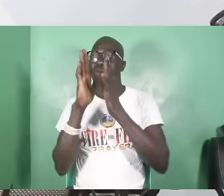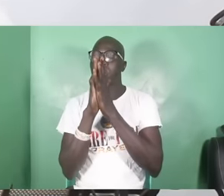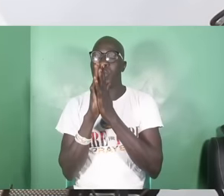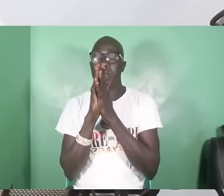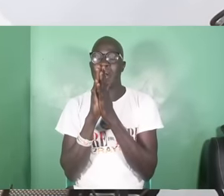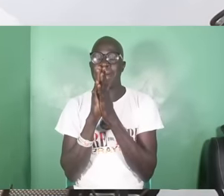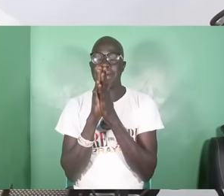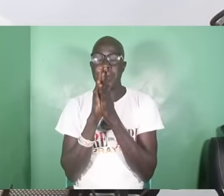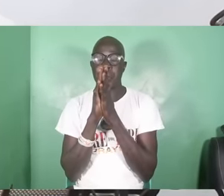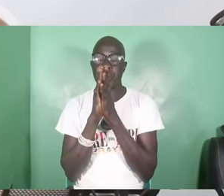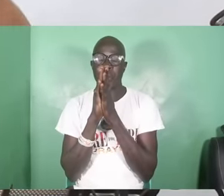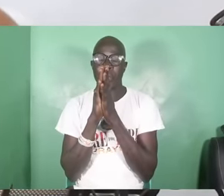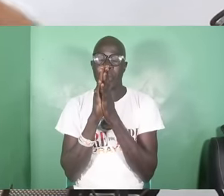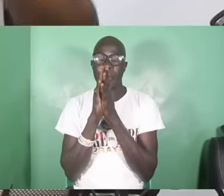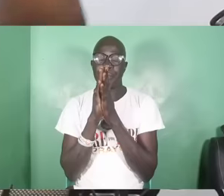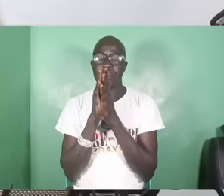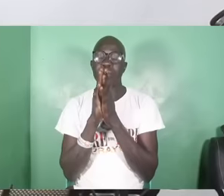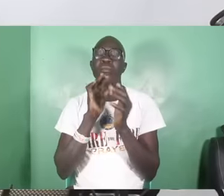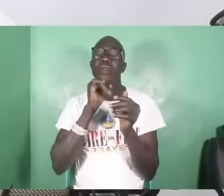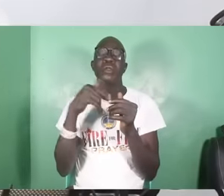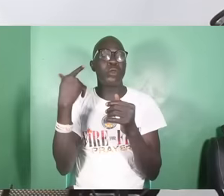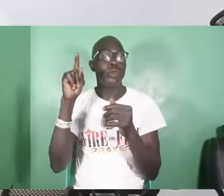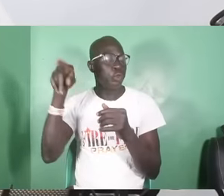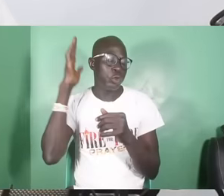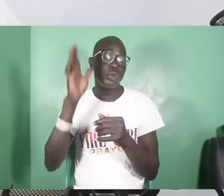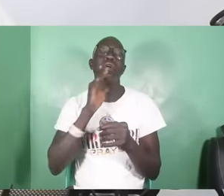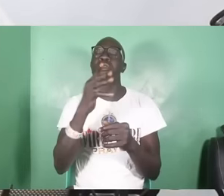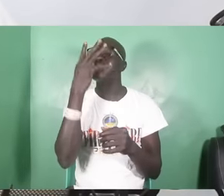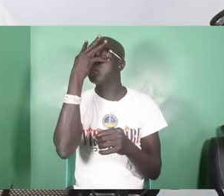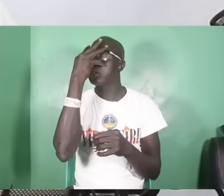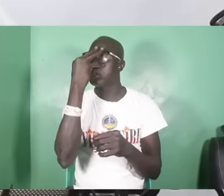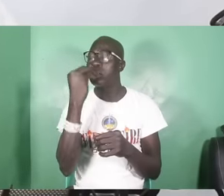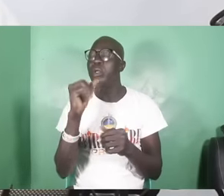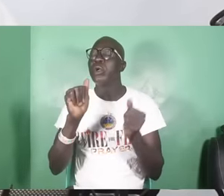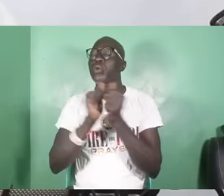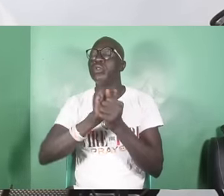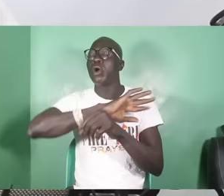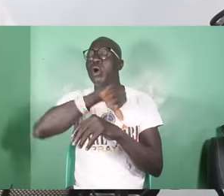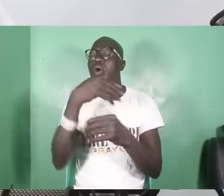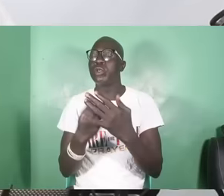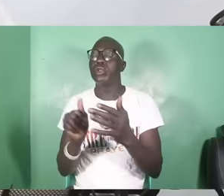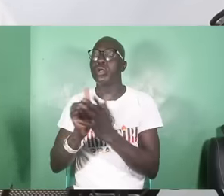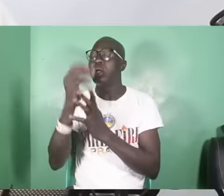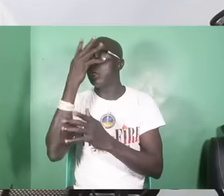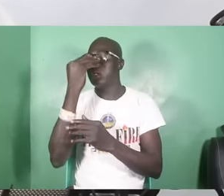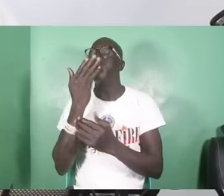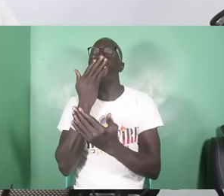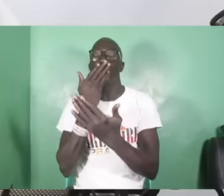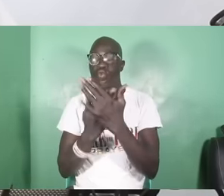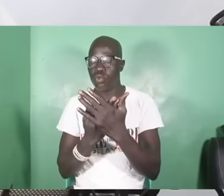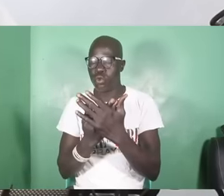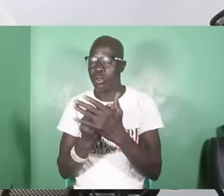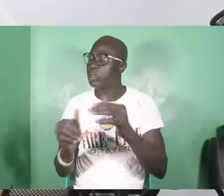appetite for prayer. You should not sleep with all your lifetime. Sleeping is